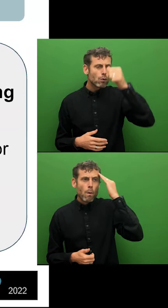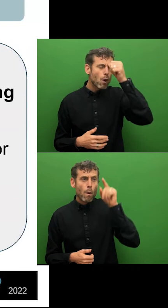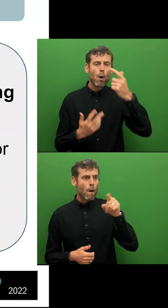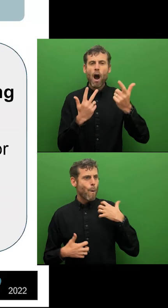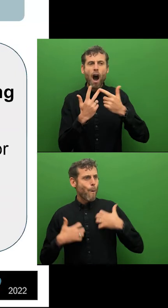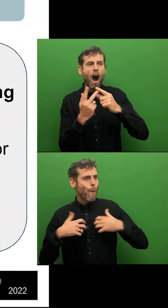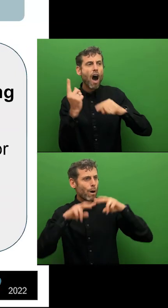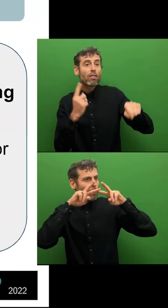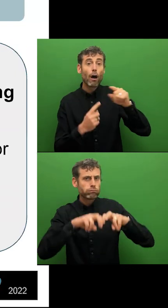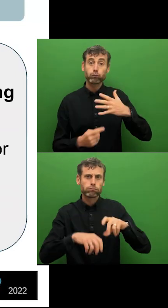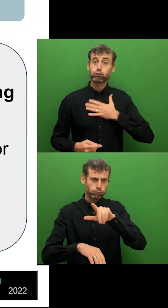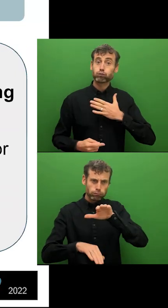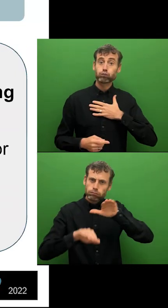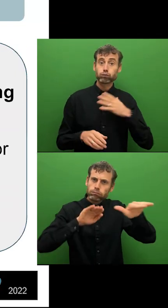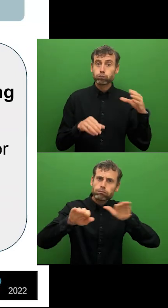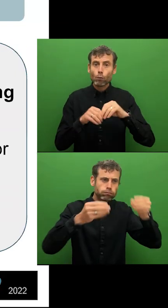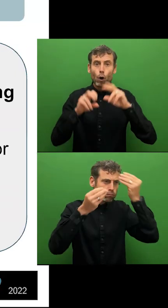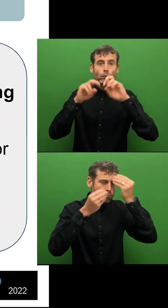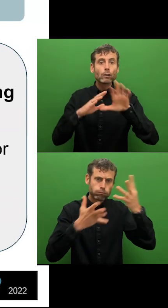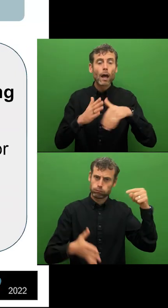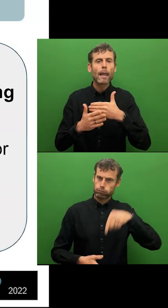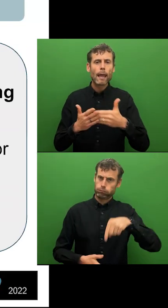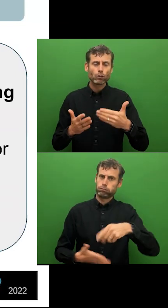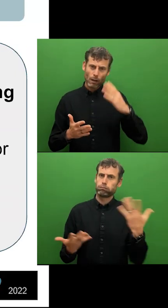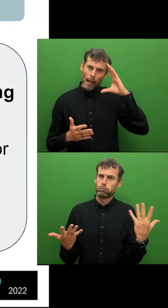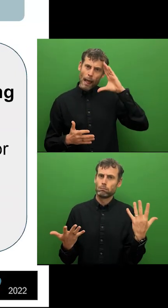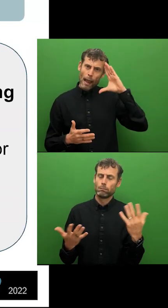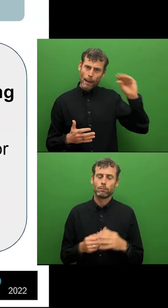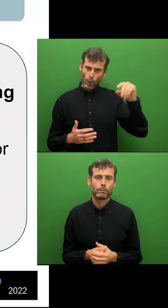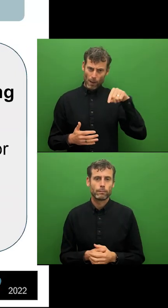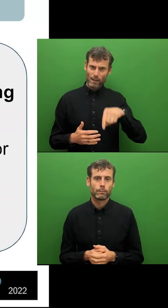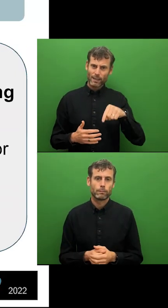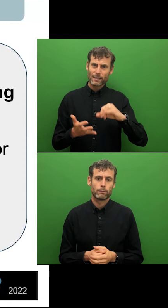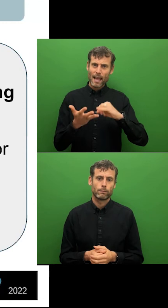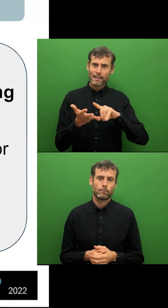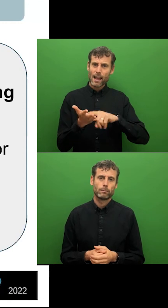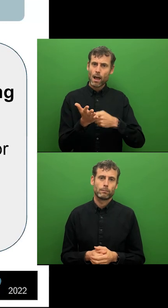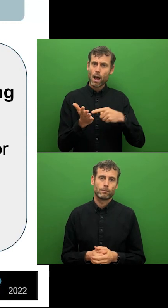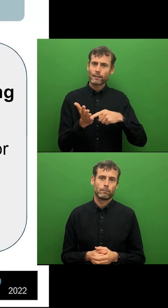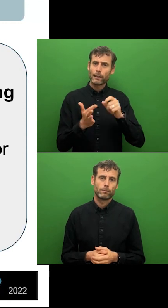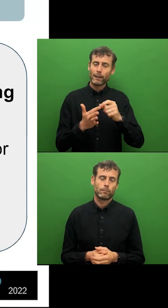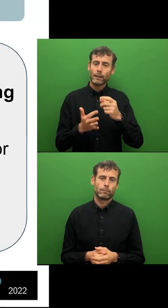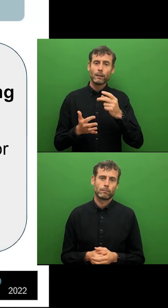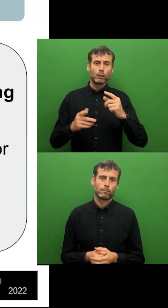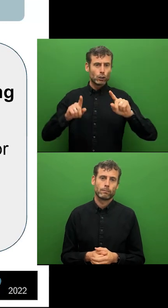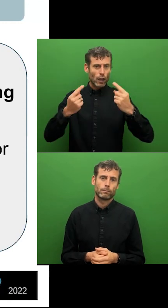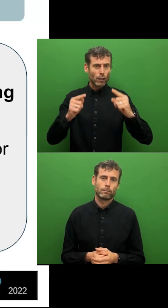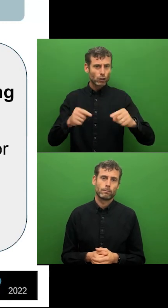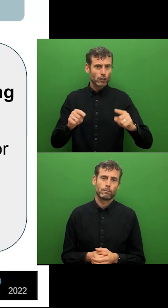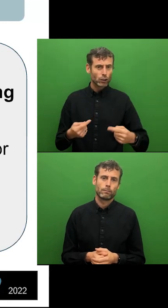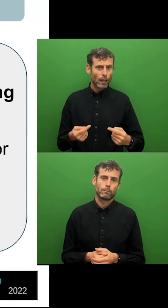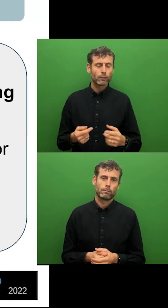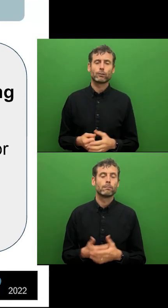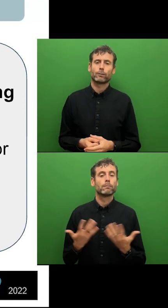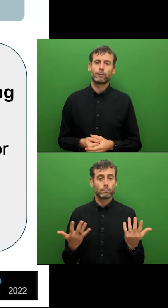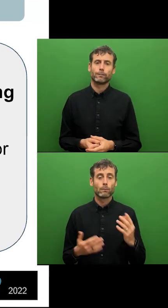If you know any other researchers who are interested in sign language, then please let them know about our 3 SLRTP 2022